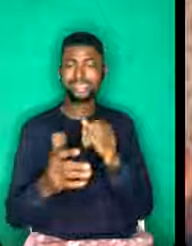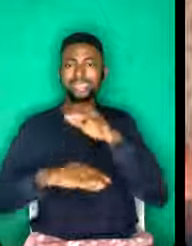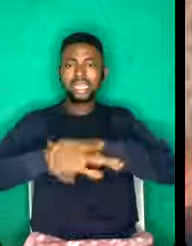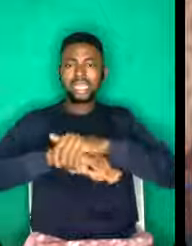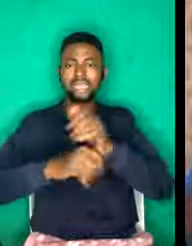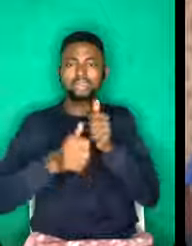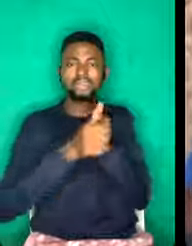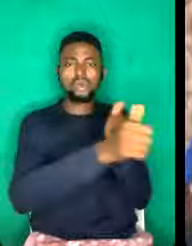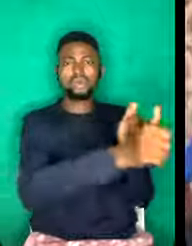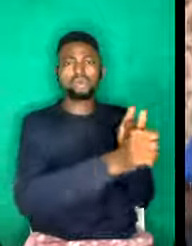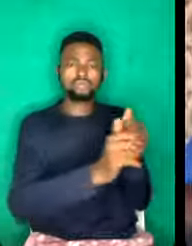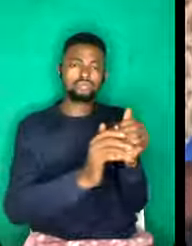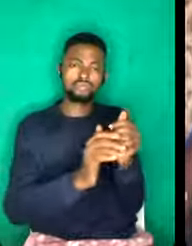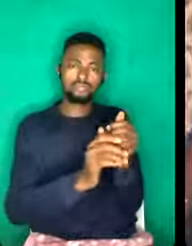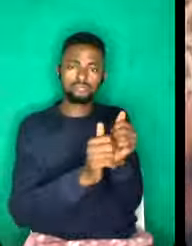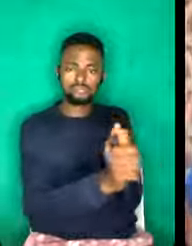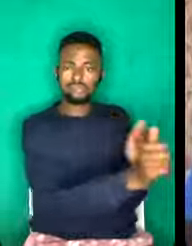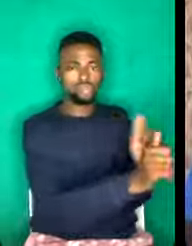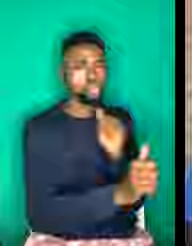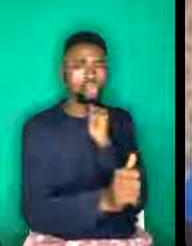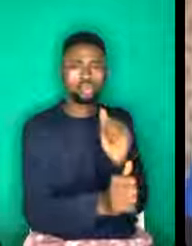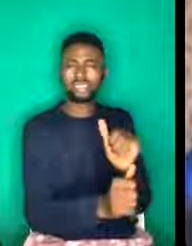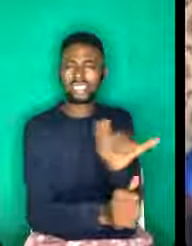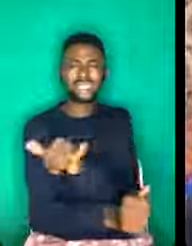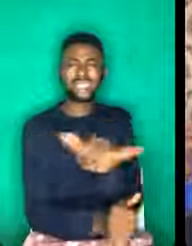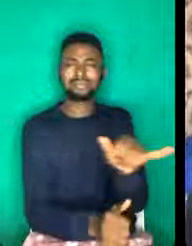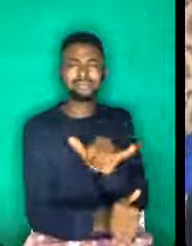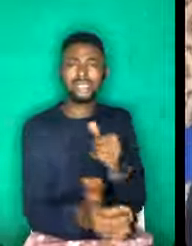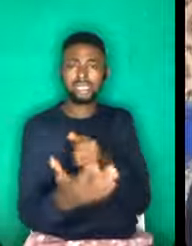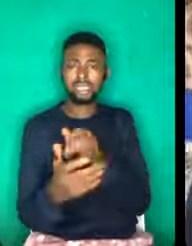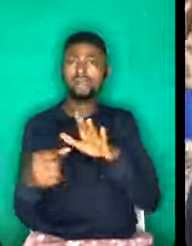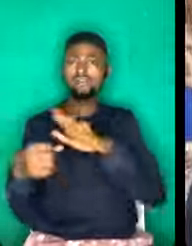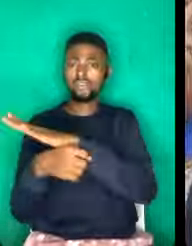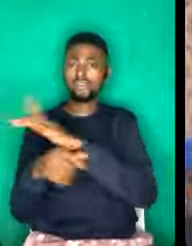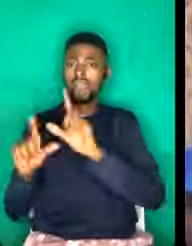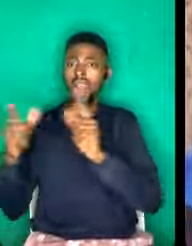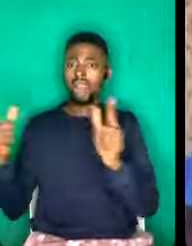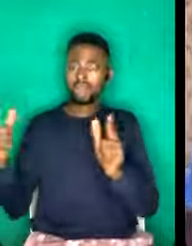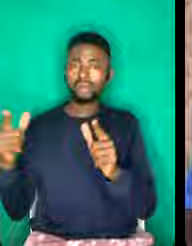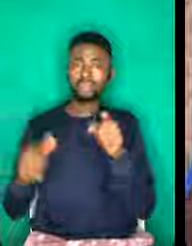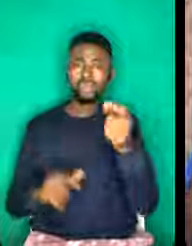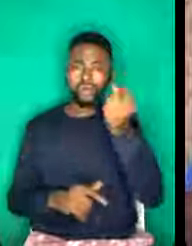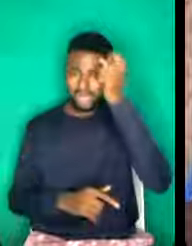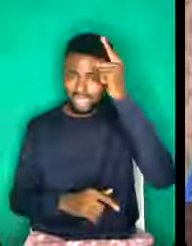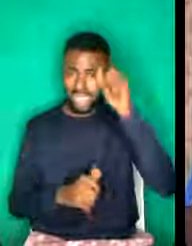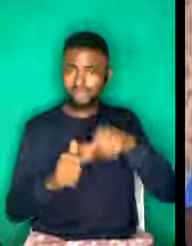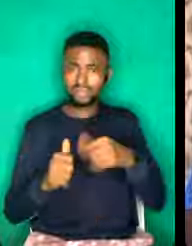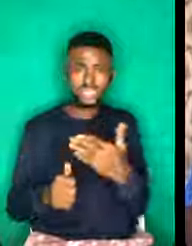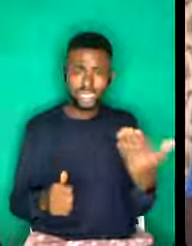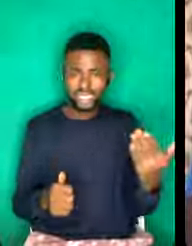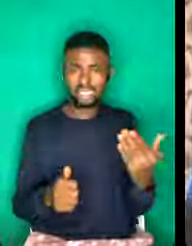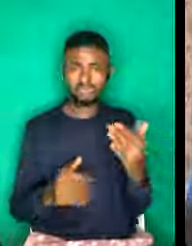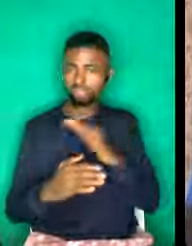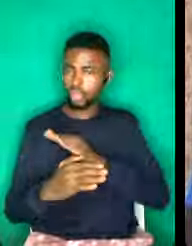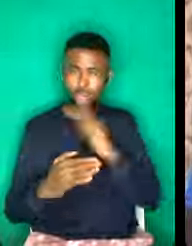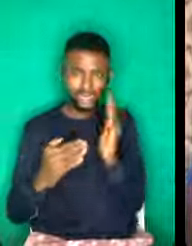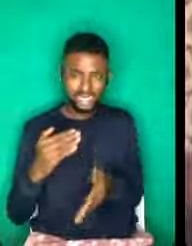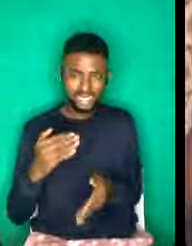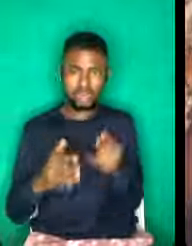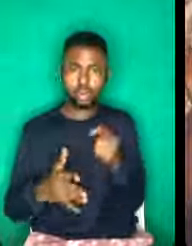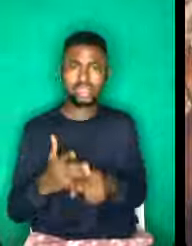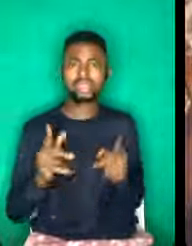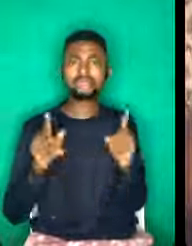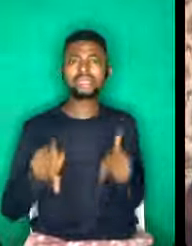difference. It does not. It's a full language. You understand everything A to Z. What a person is speaking. If you